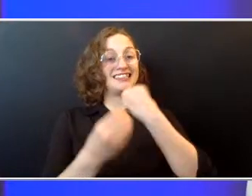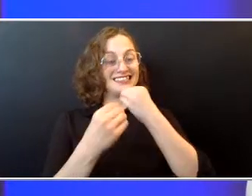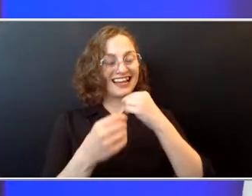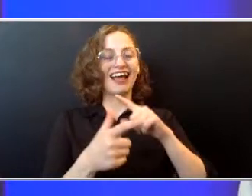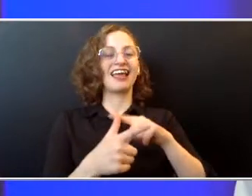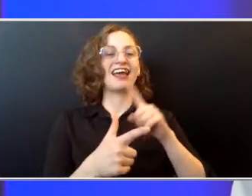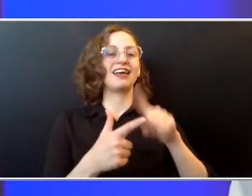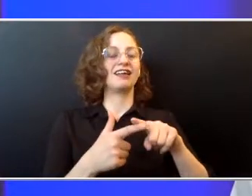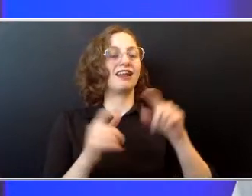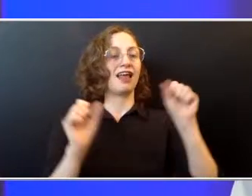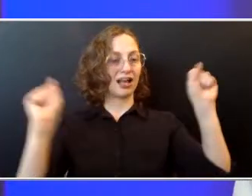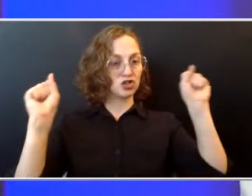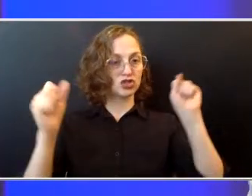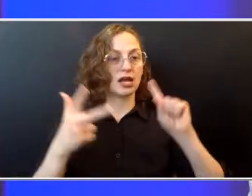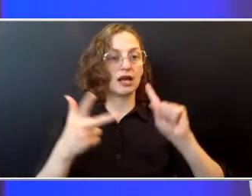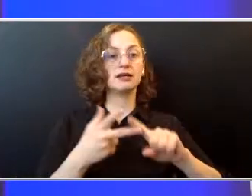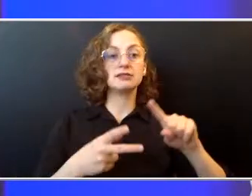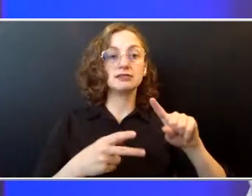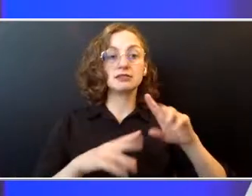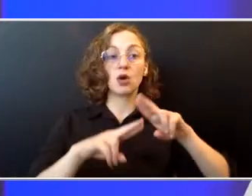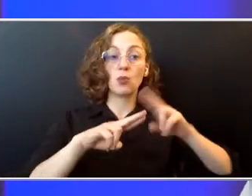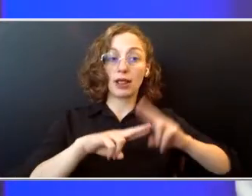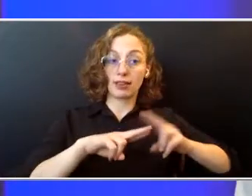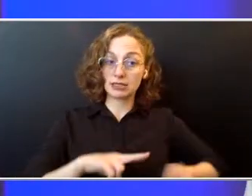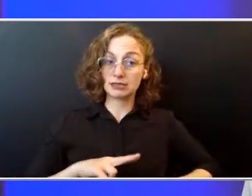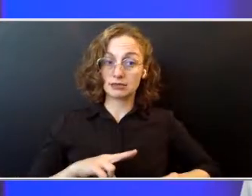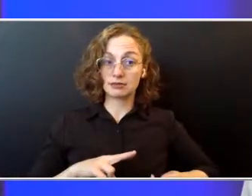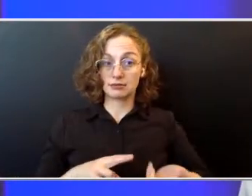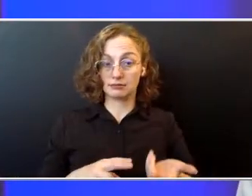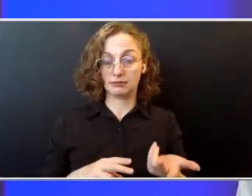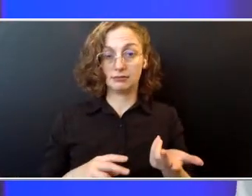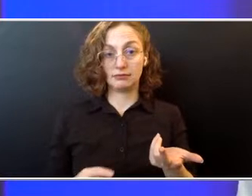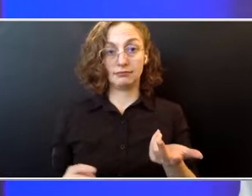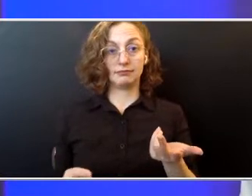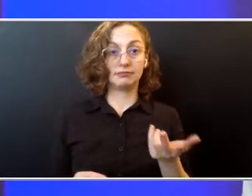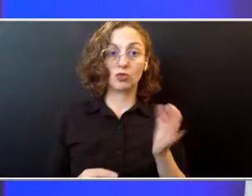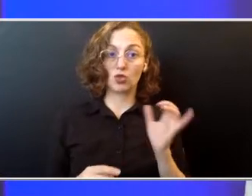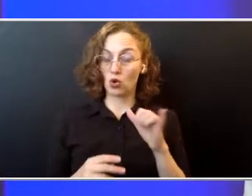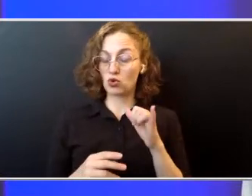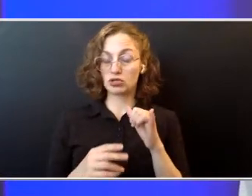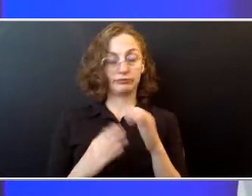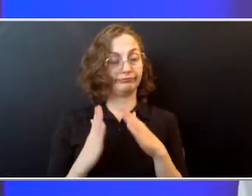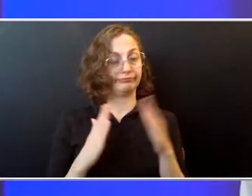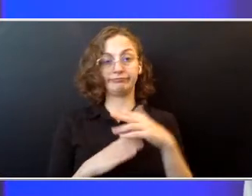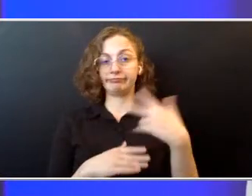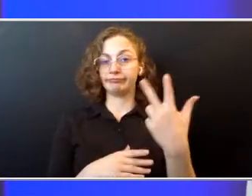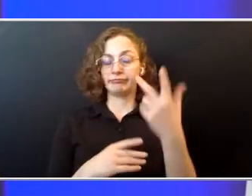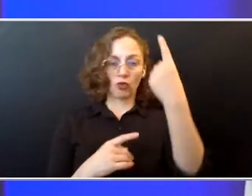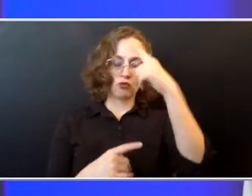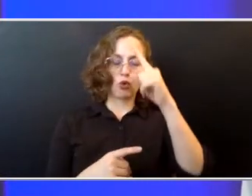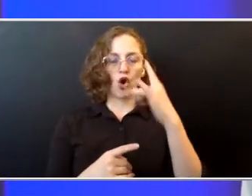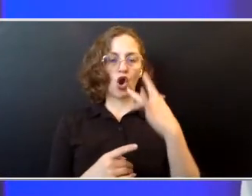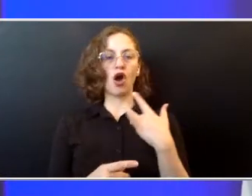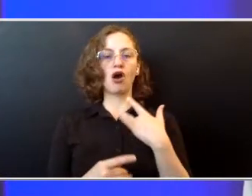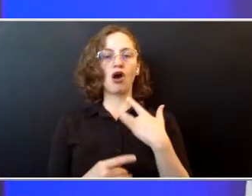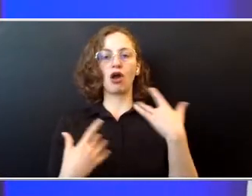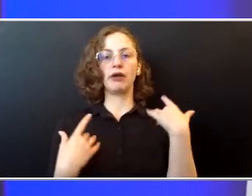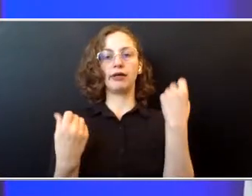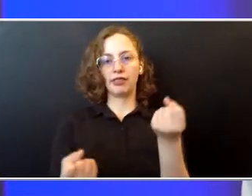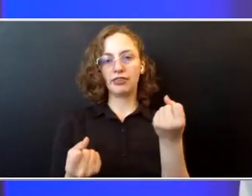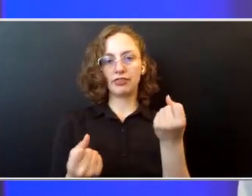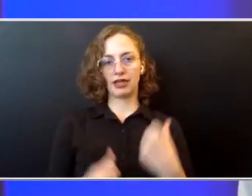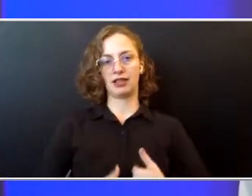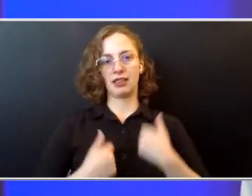on to live kind of a heart healthy or low cholesterol lifestyle. So from a diet standpoint, you're talking about a more